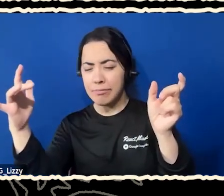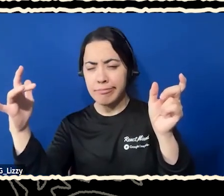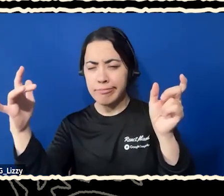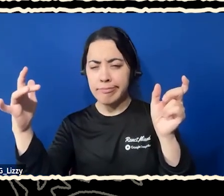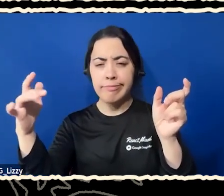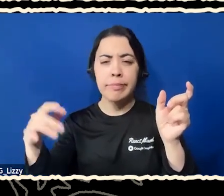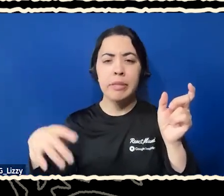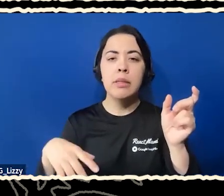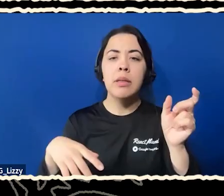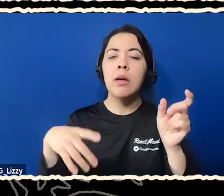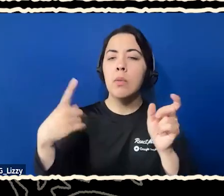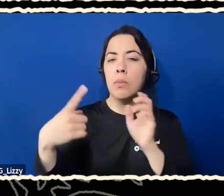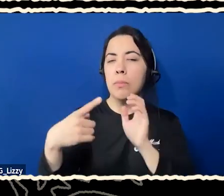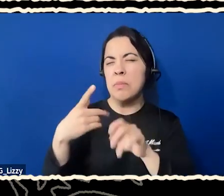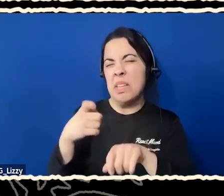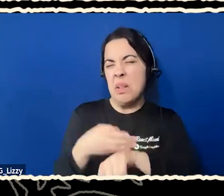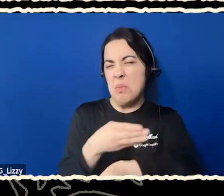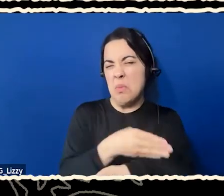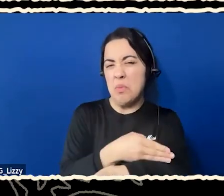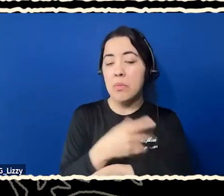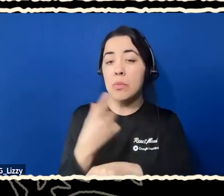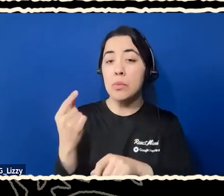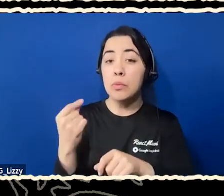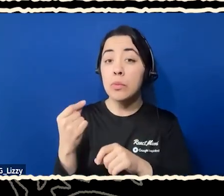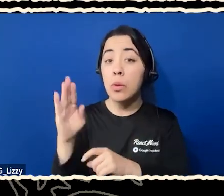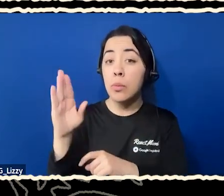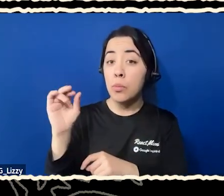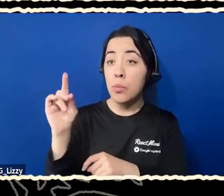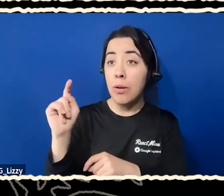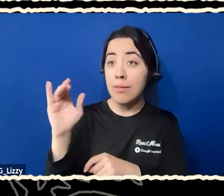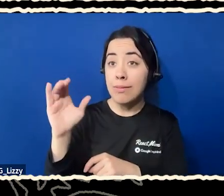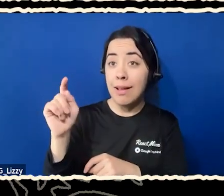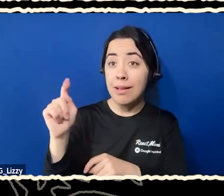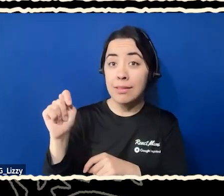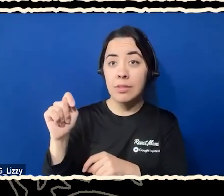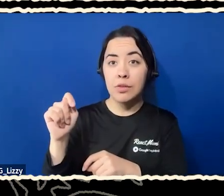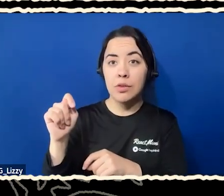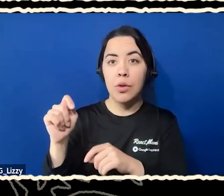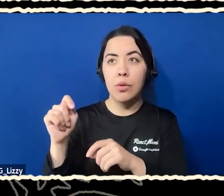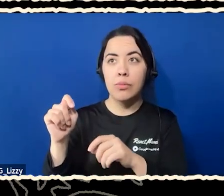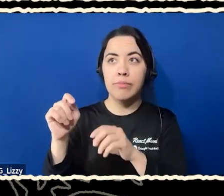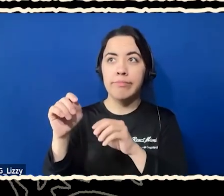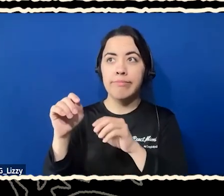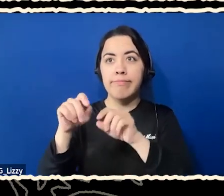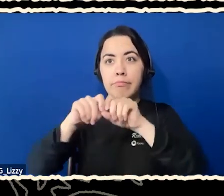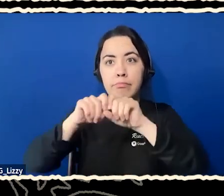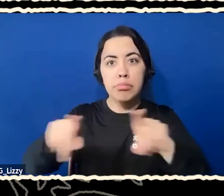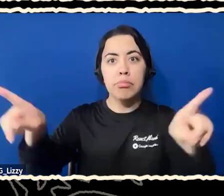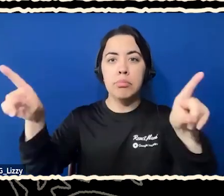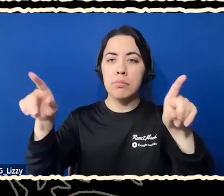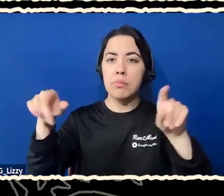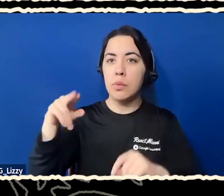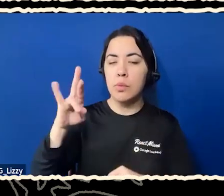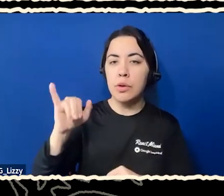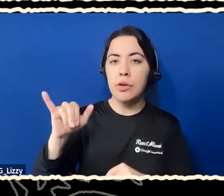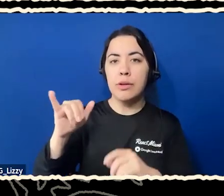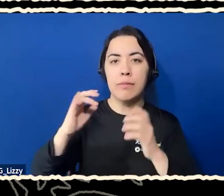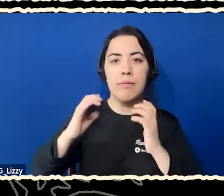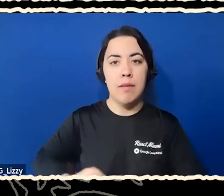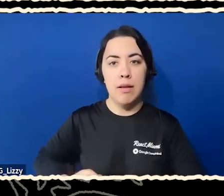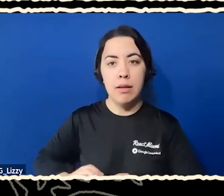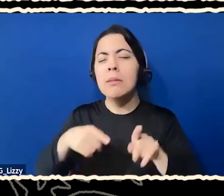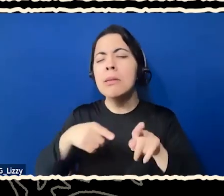Example here, we're going to use broadcast query client. And actually, this is an experimental, but I'm using it in production, and my manager really likes